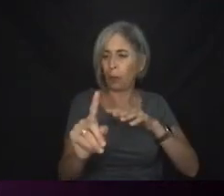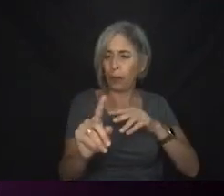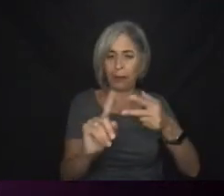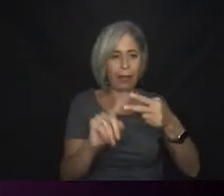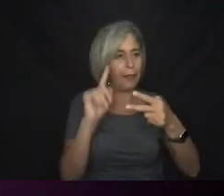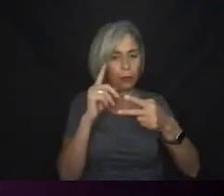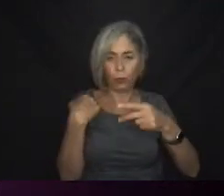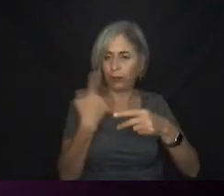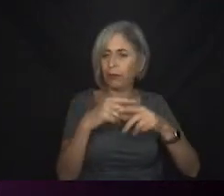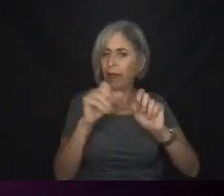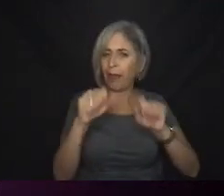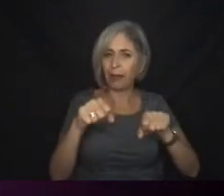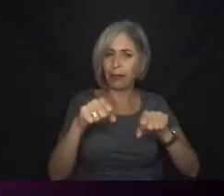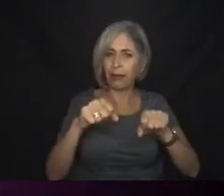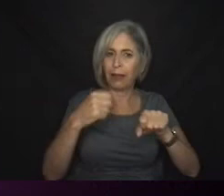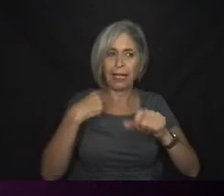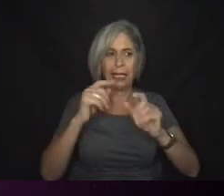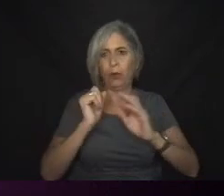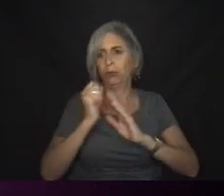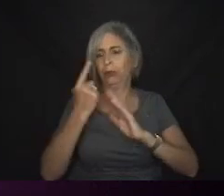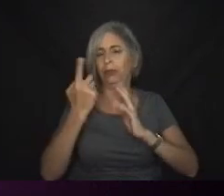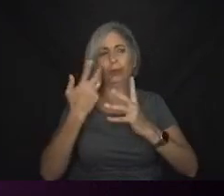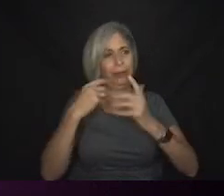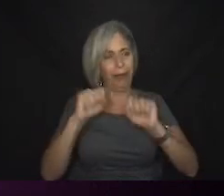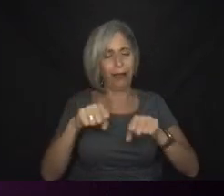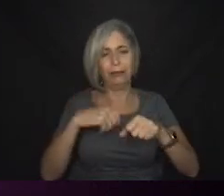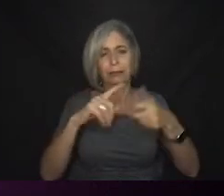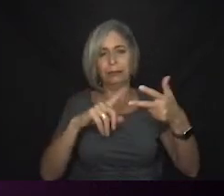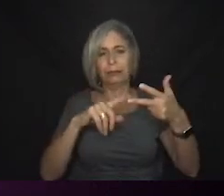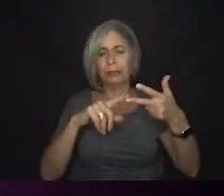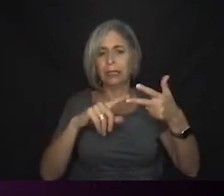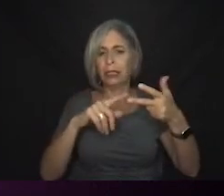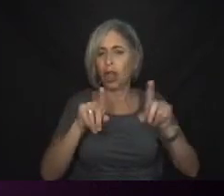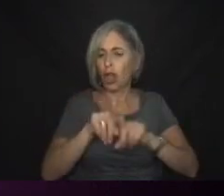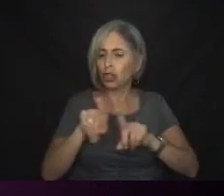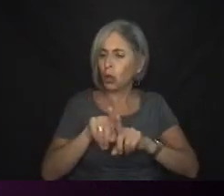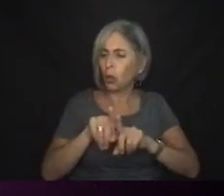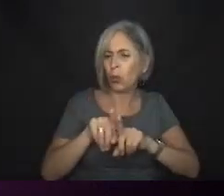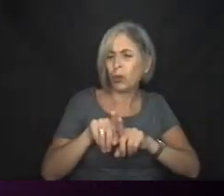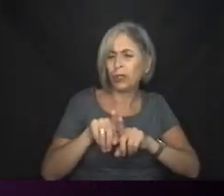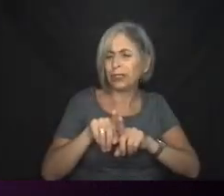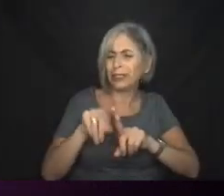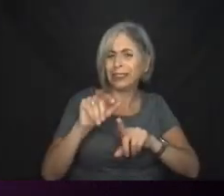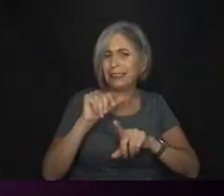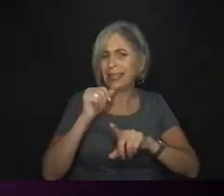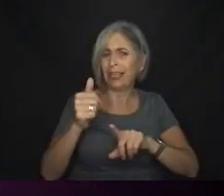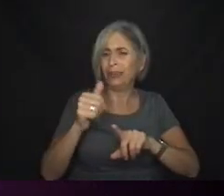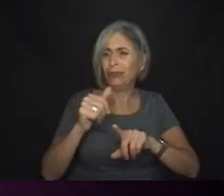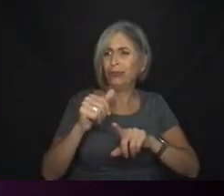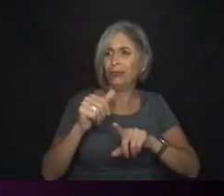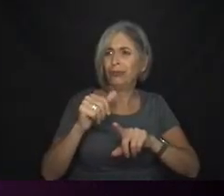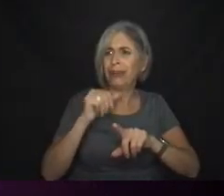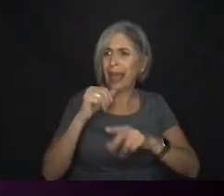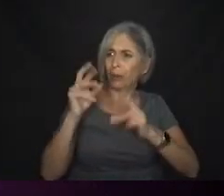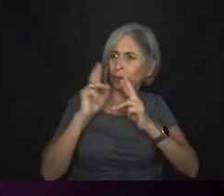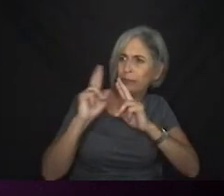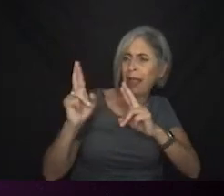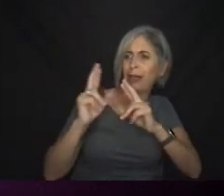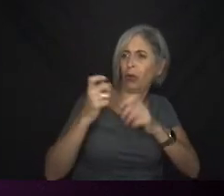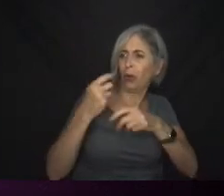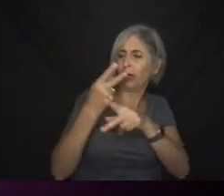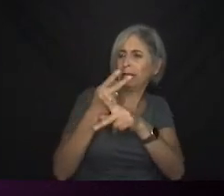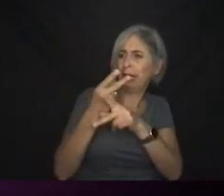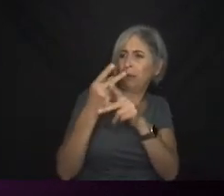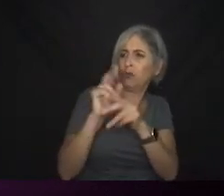I did it in a second. I think we can. And this is not, by the way, this is not to disrespect or oversimplify